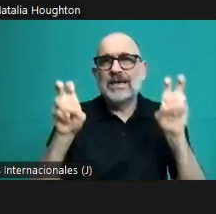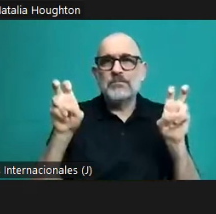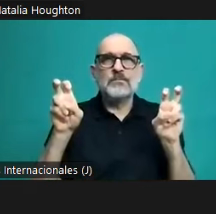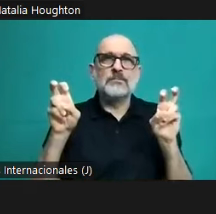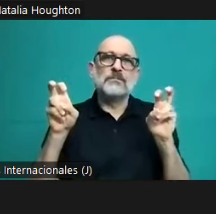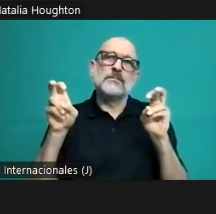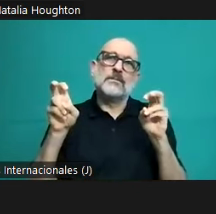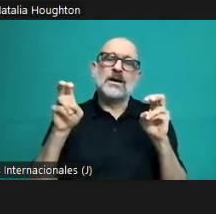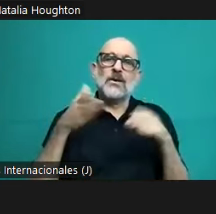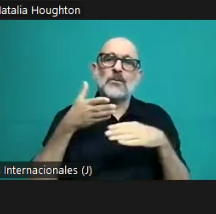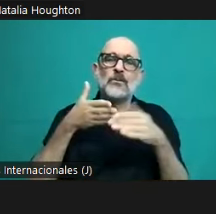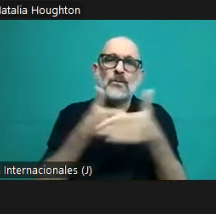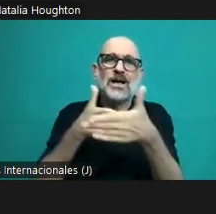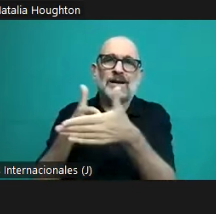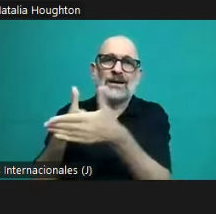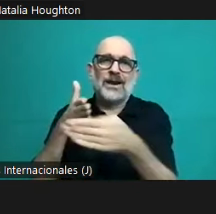access barriers